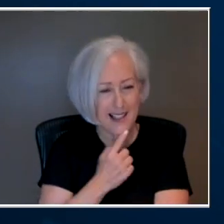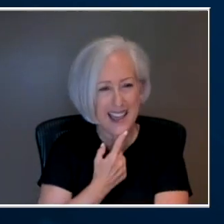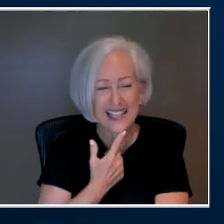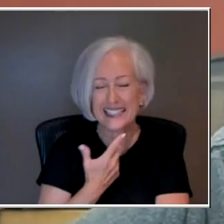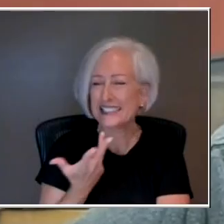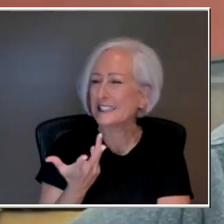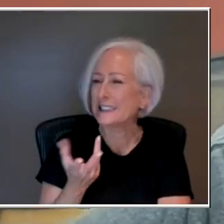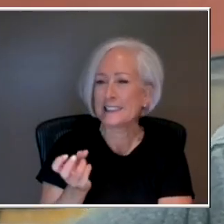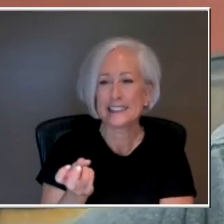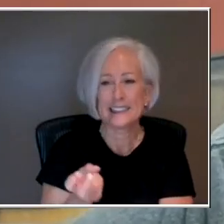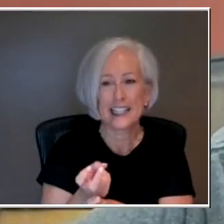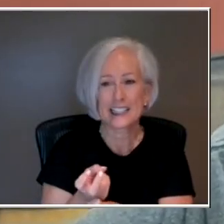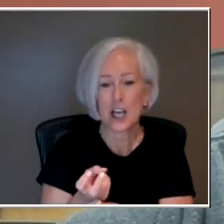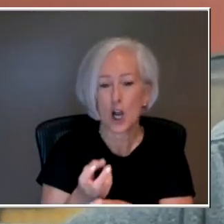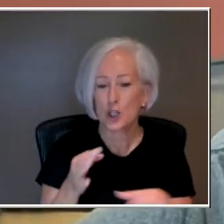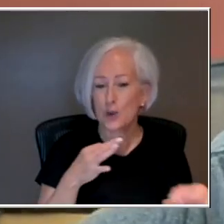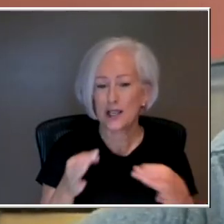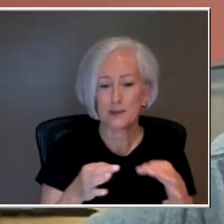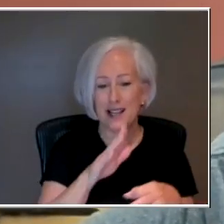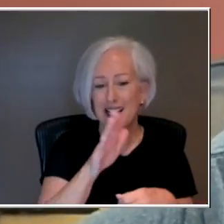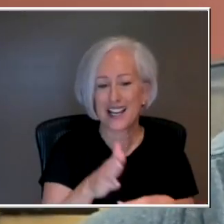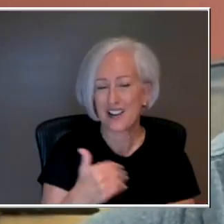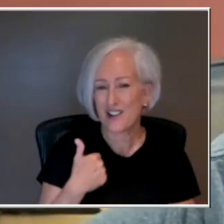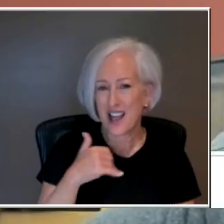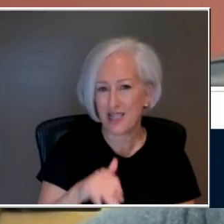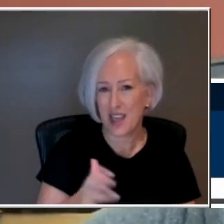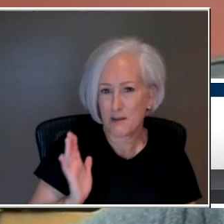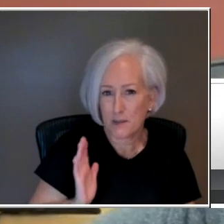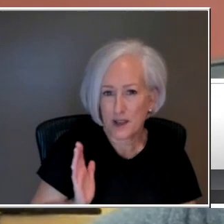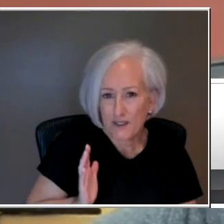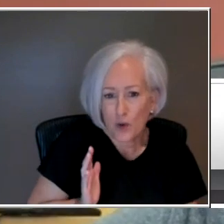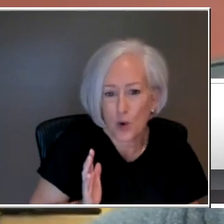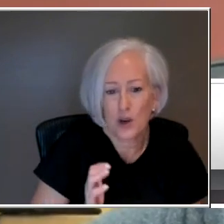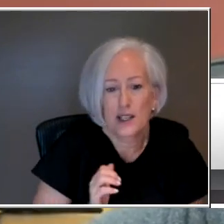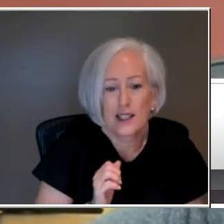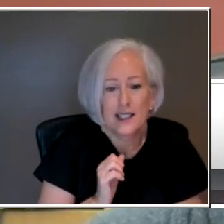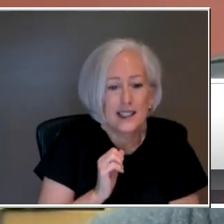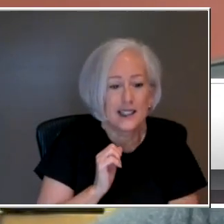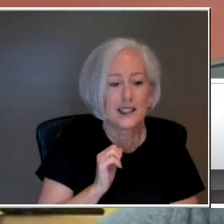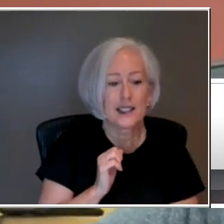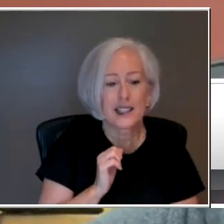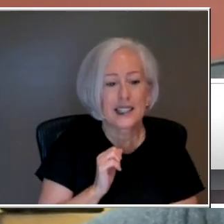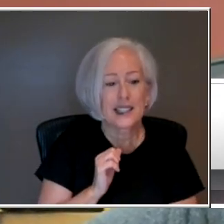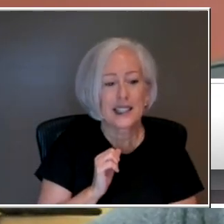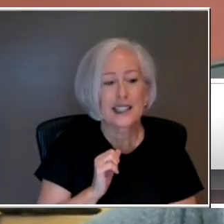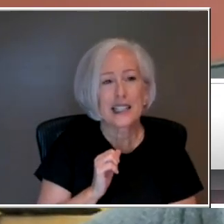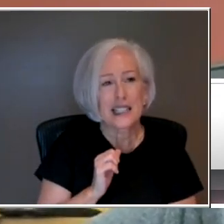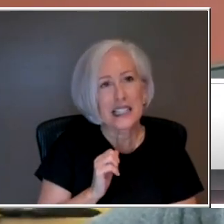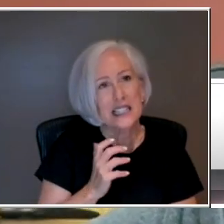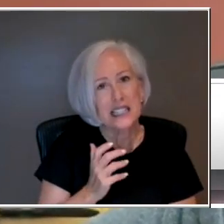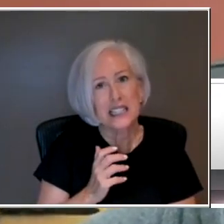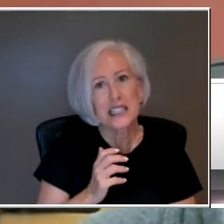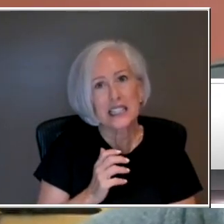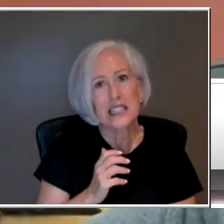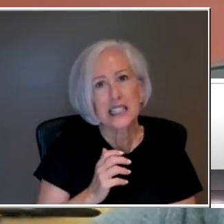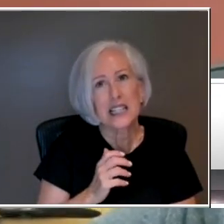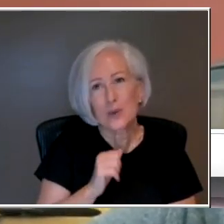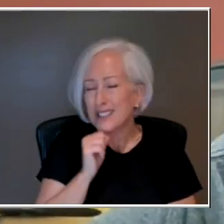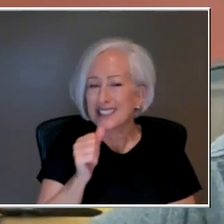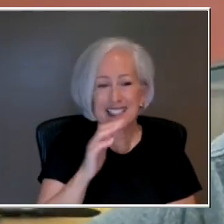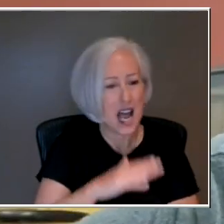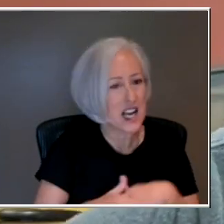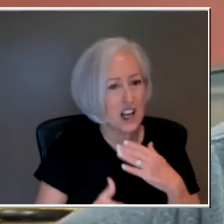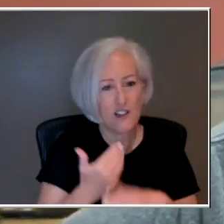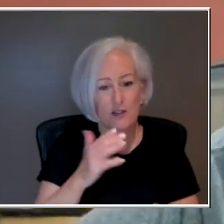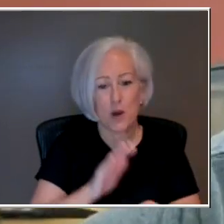explain. I've never had anything like that. It wasn't just unbearable pain, but it was a little bit uncomfortable in your bones.